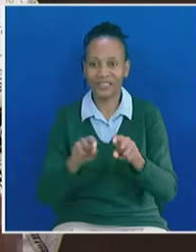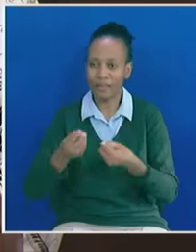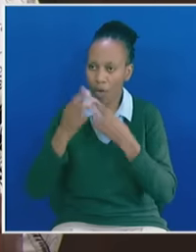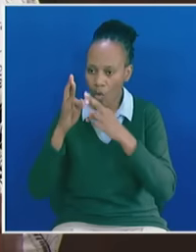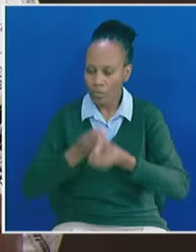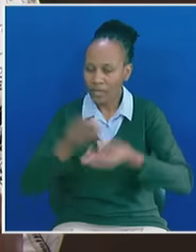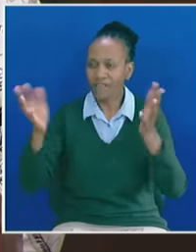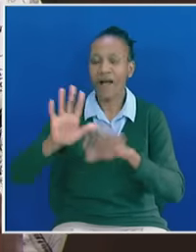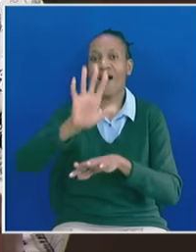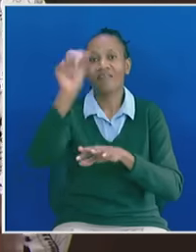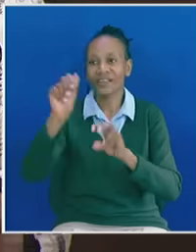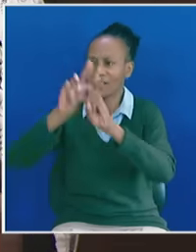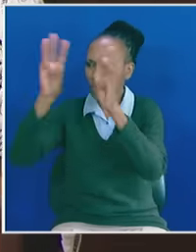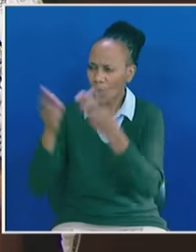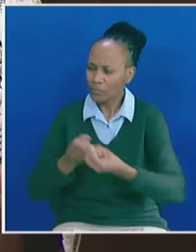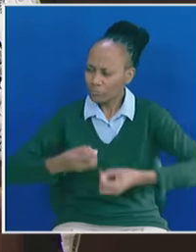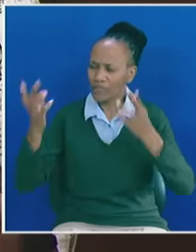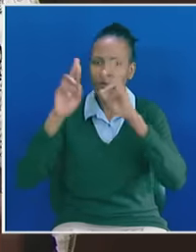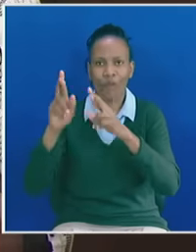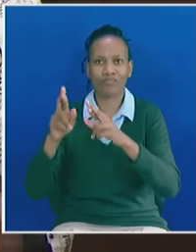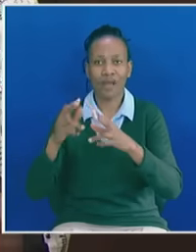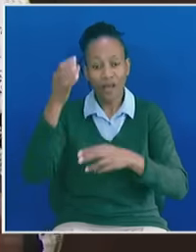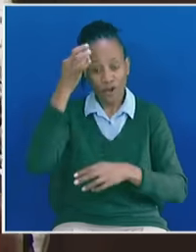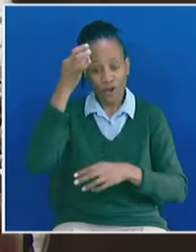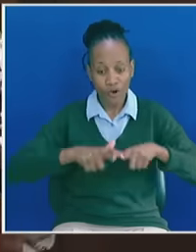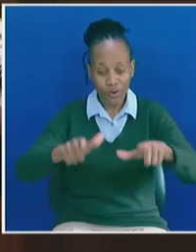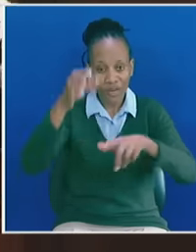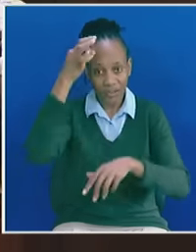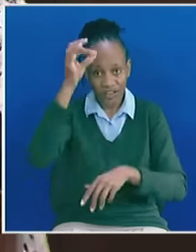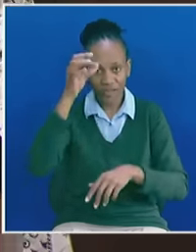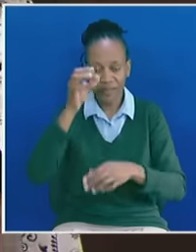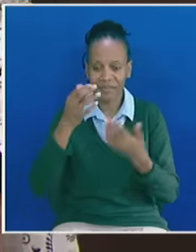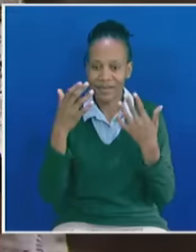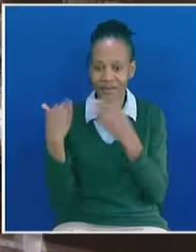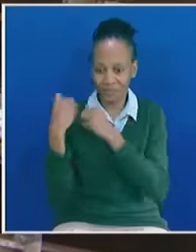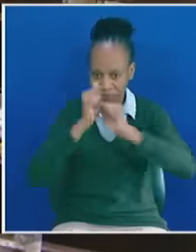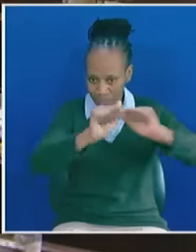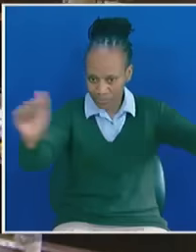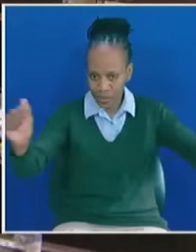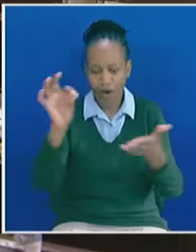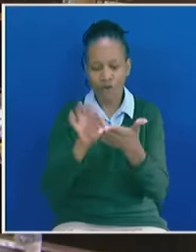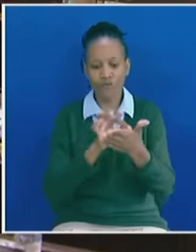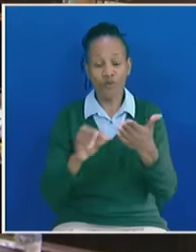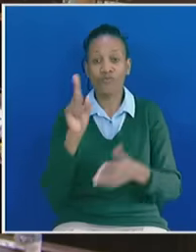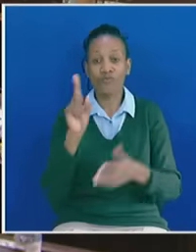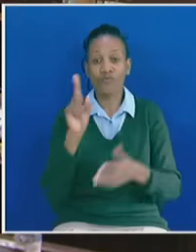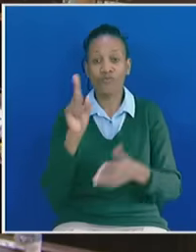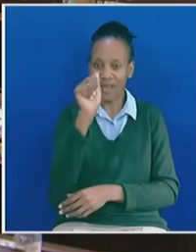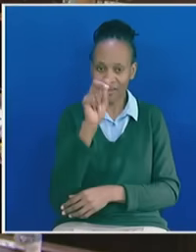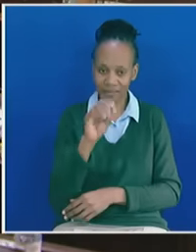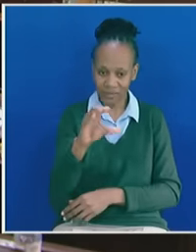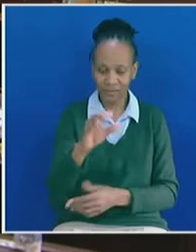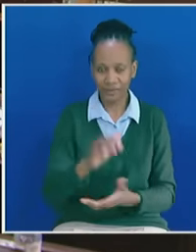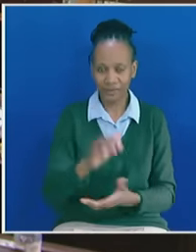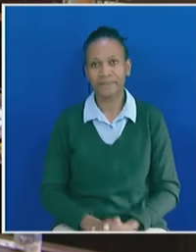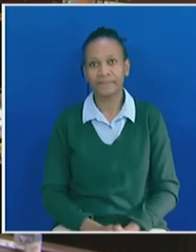world. Local government is in your hands. Vote ANC. I thank you.